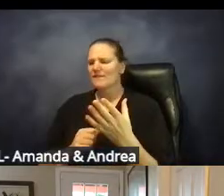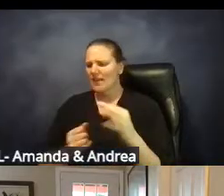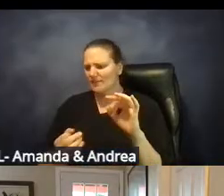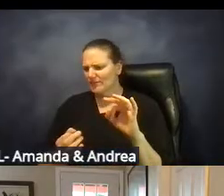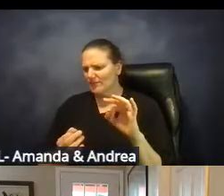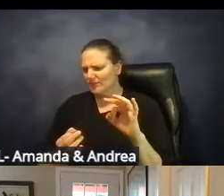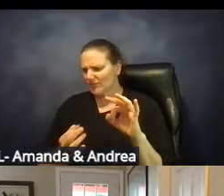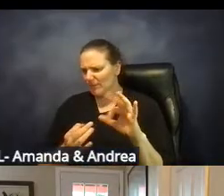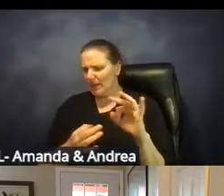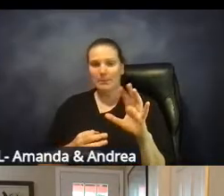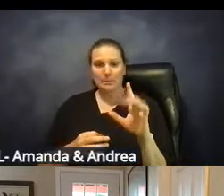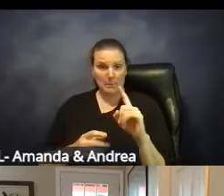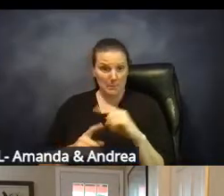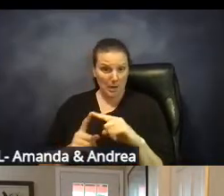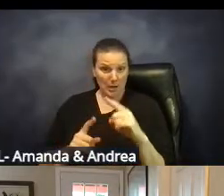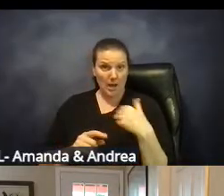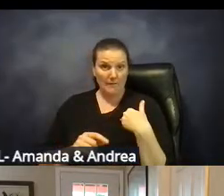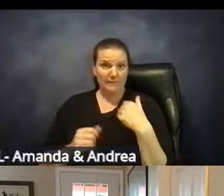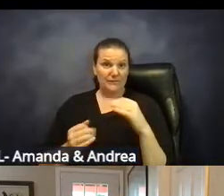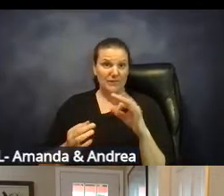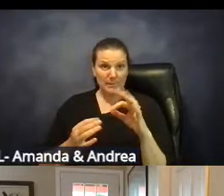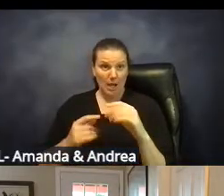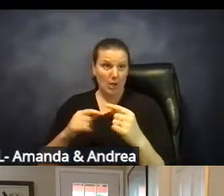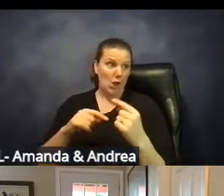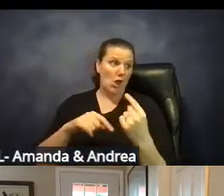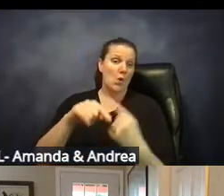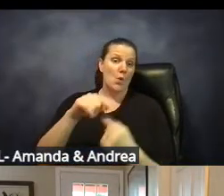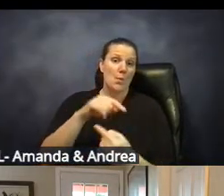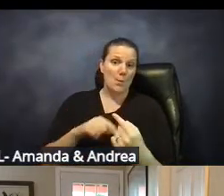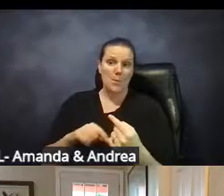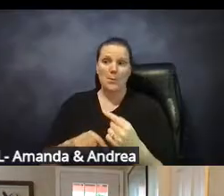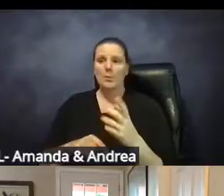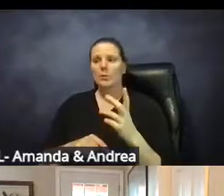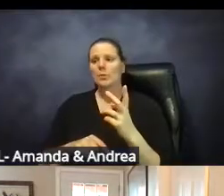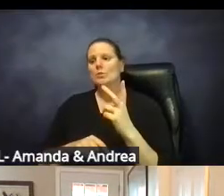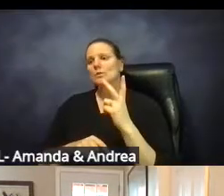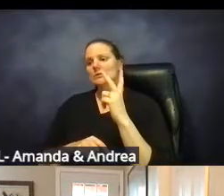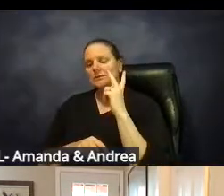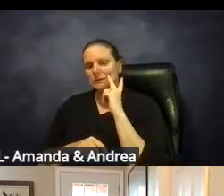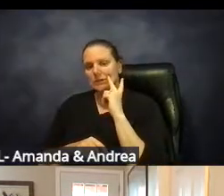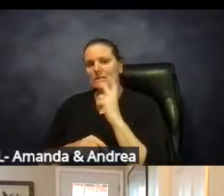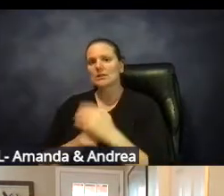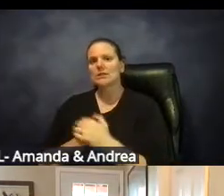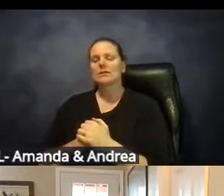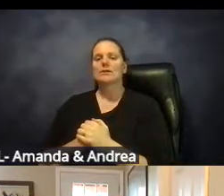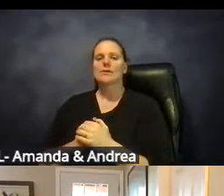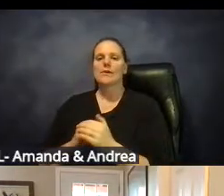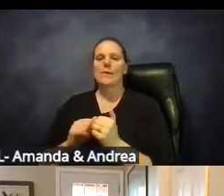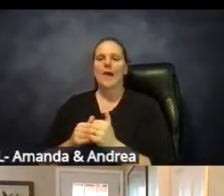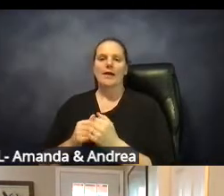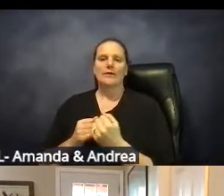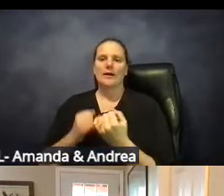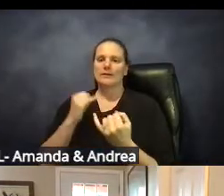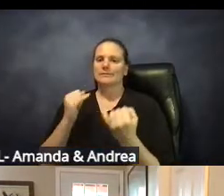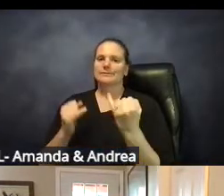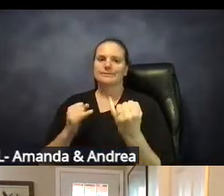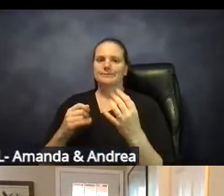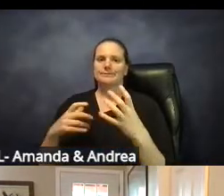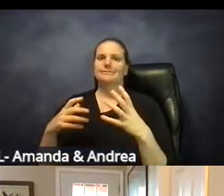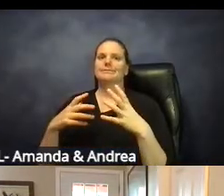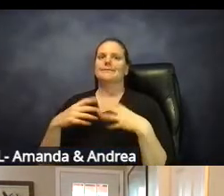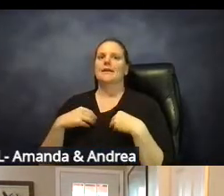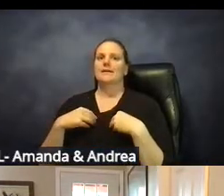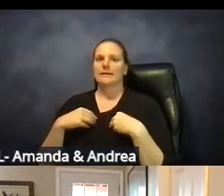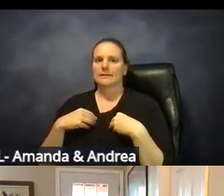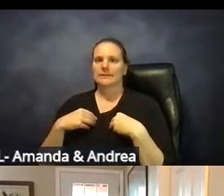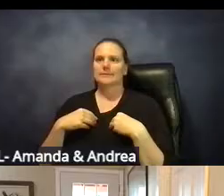will there be any kind of a feedback loop where we see how our suggestions have been taken into